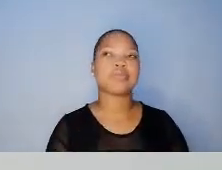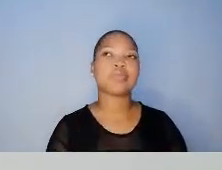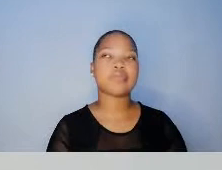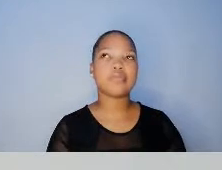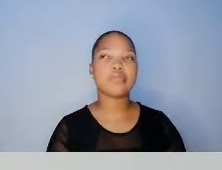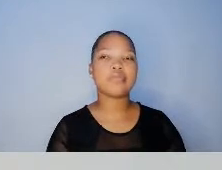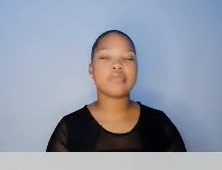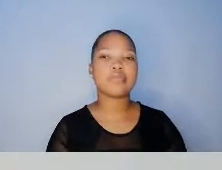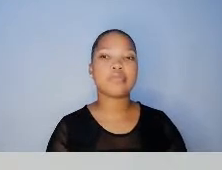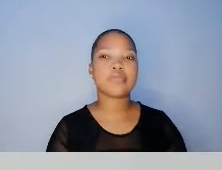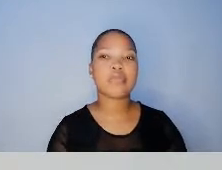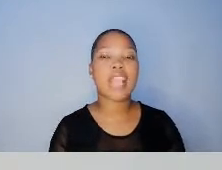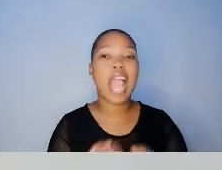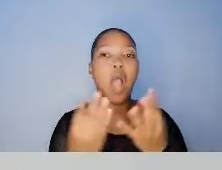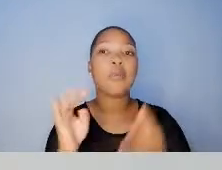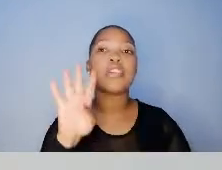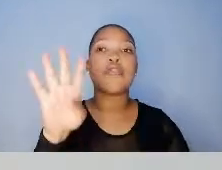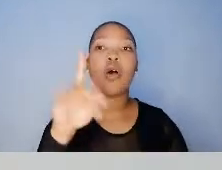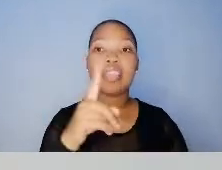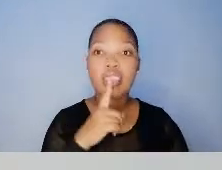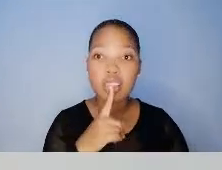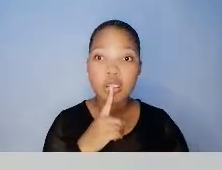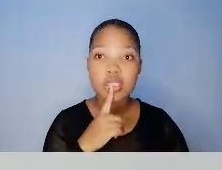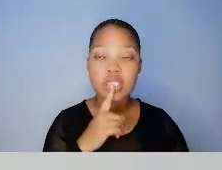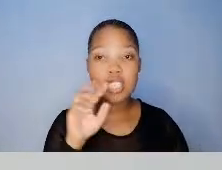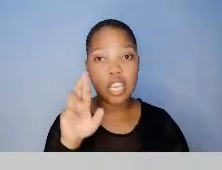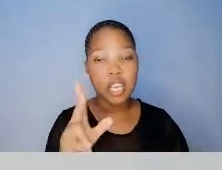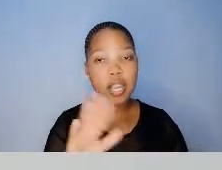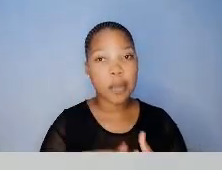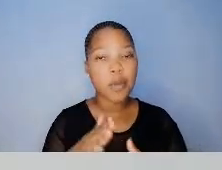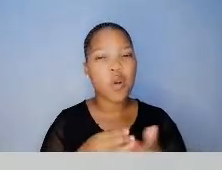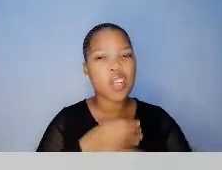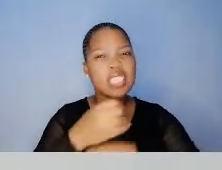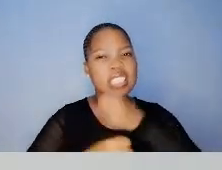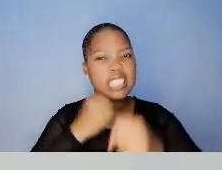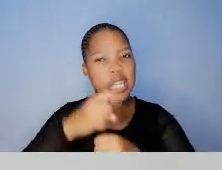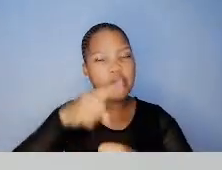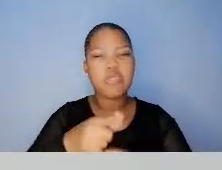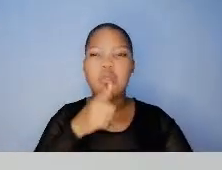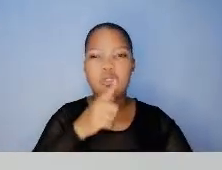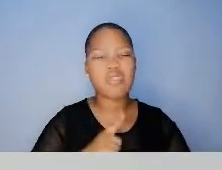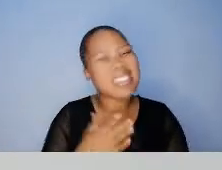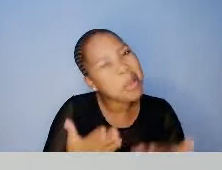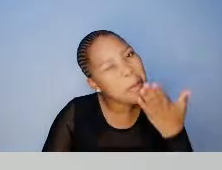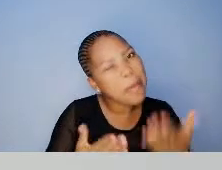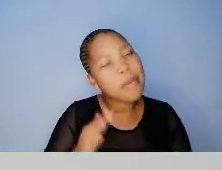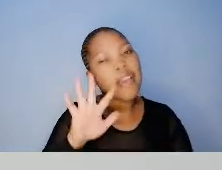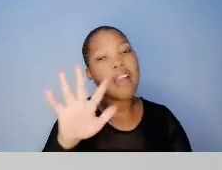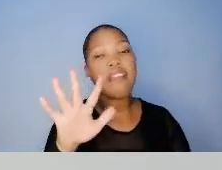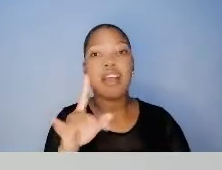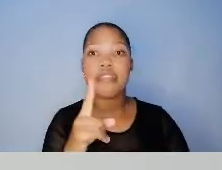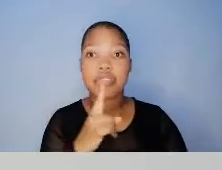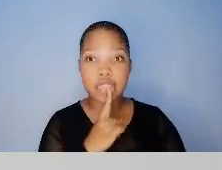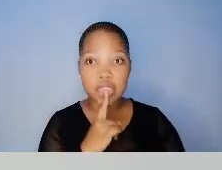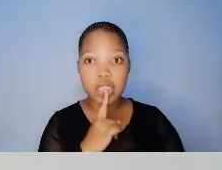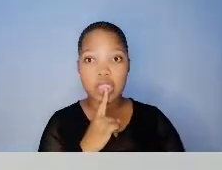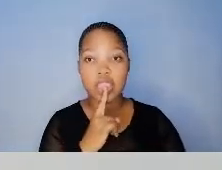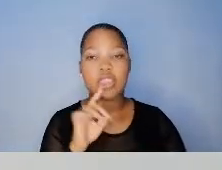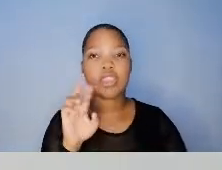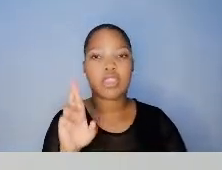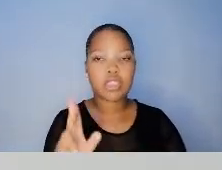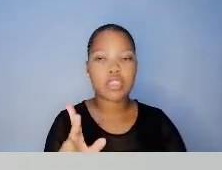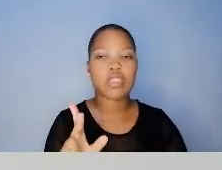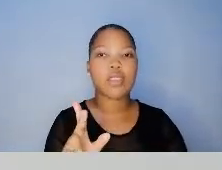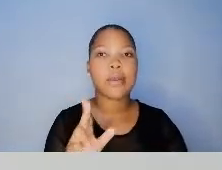So it was 4,000 rand, because this year we were now told that it's going to be something like 5,000 rand,